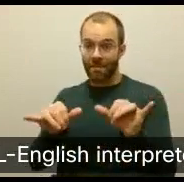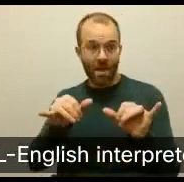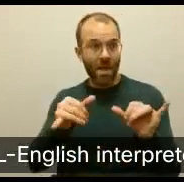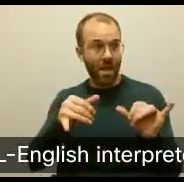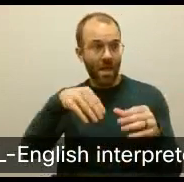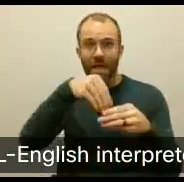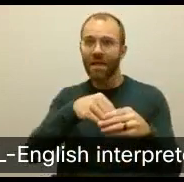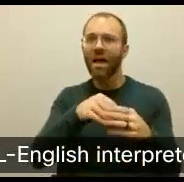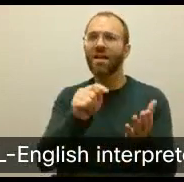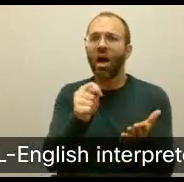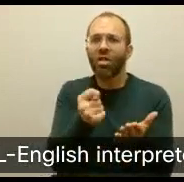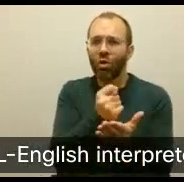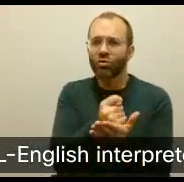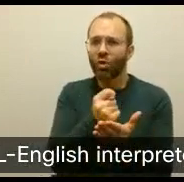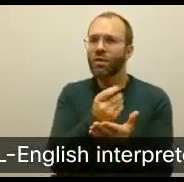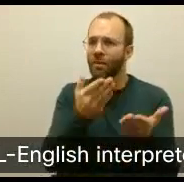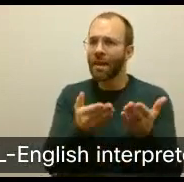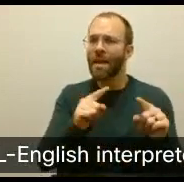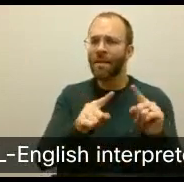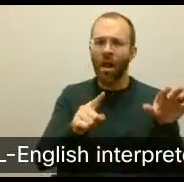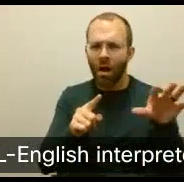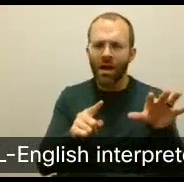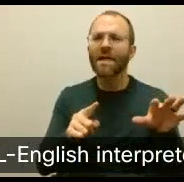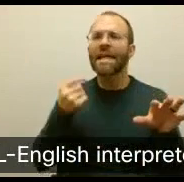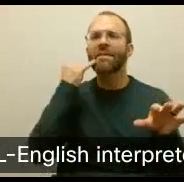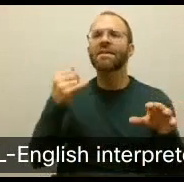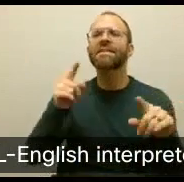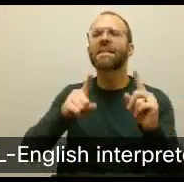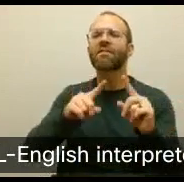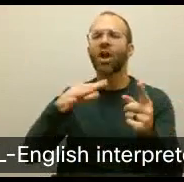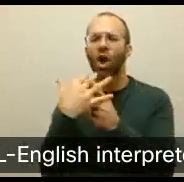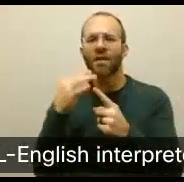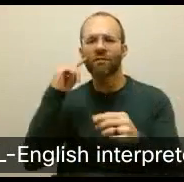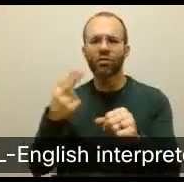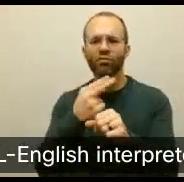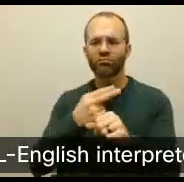different layers to them. Words have different contexts where they're used appropriately. And so we want to ensure that we're using